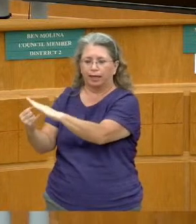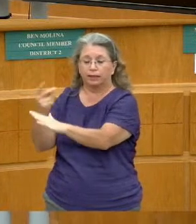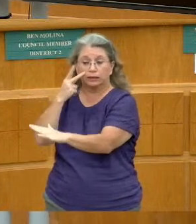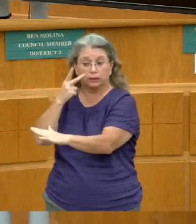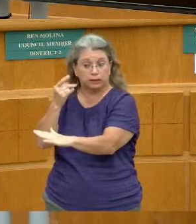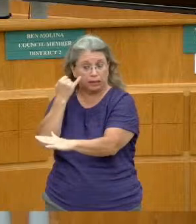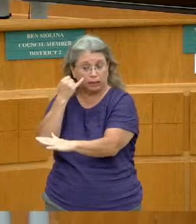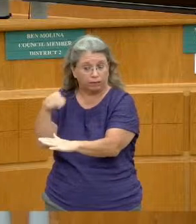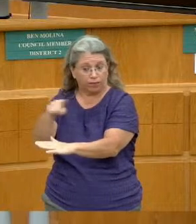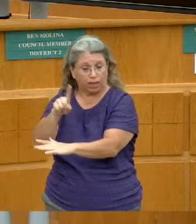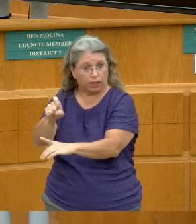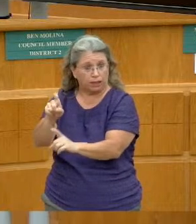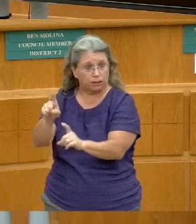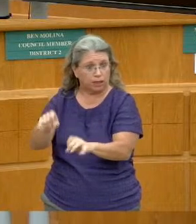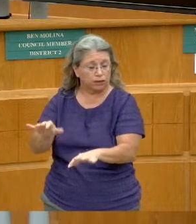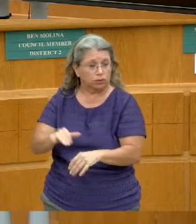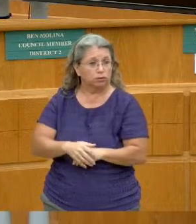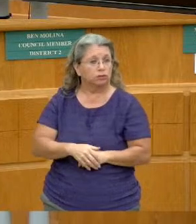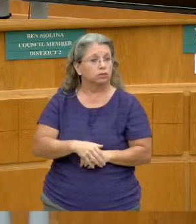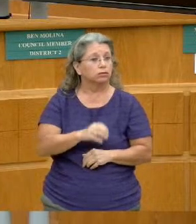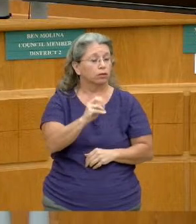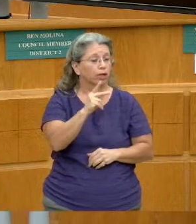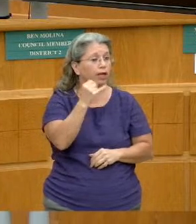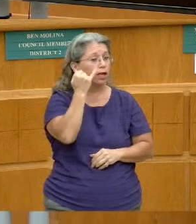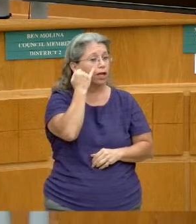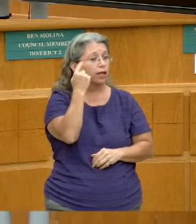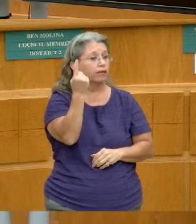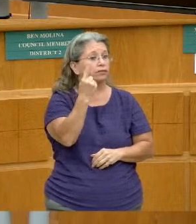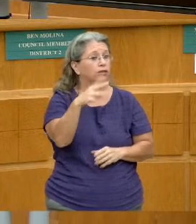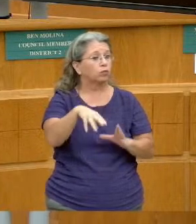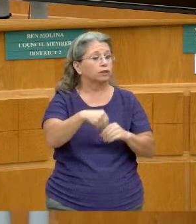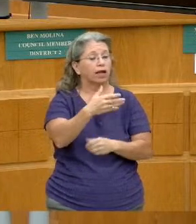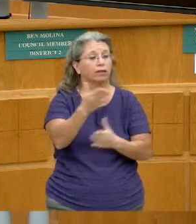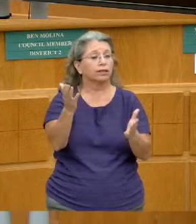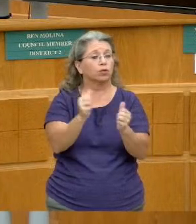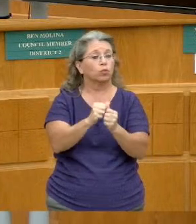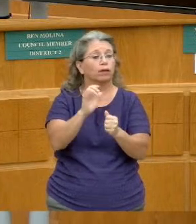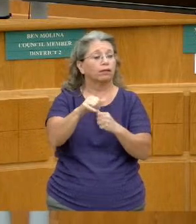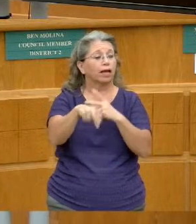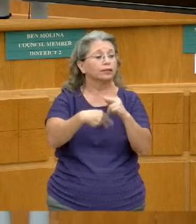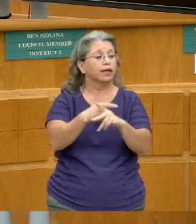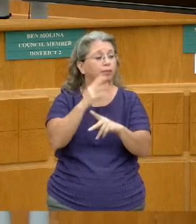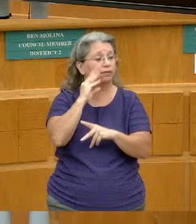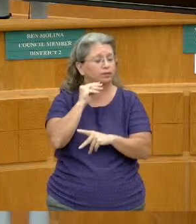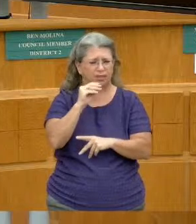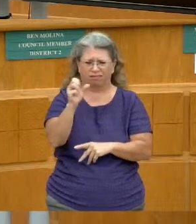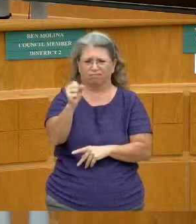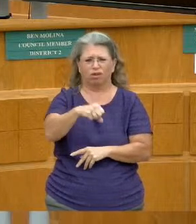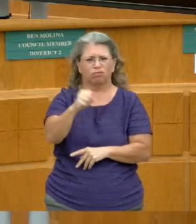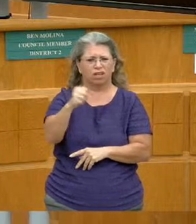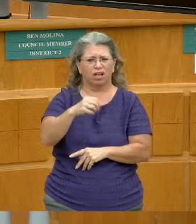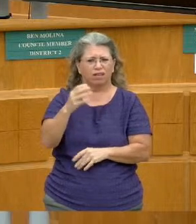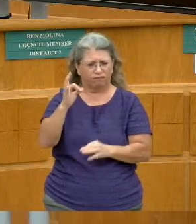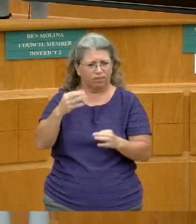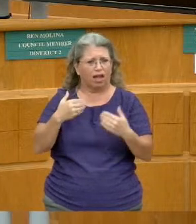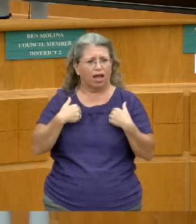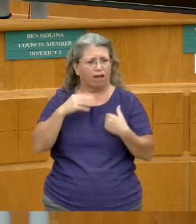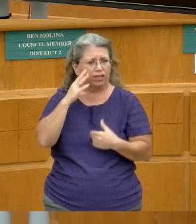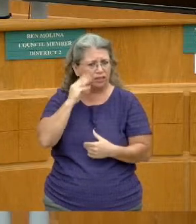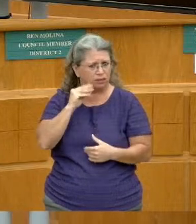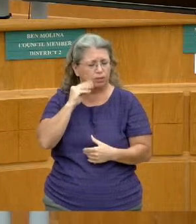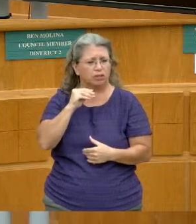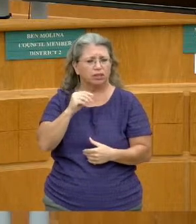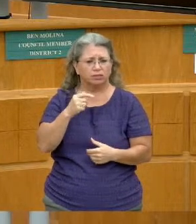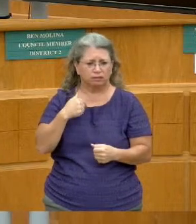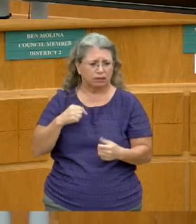tested as well. If there's somebody out there with this kind of experience? Yeah, who if they can had call? experience, I would say reach out to Health Director